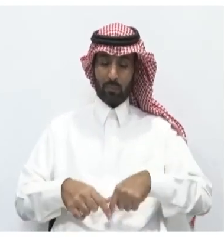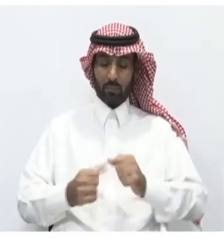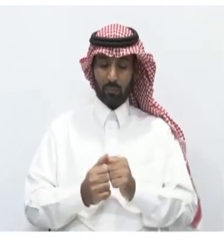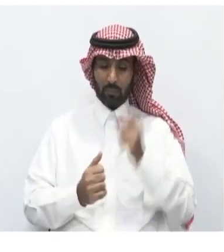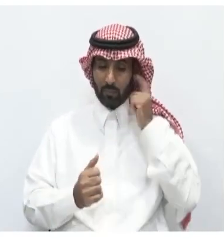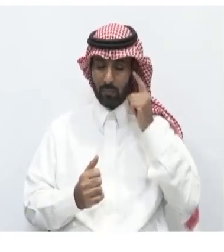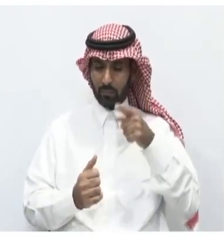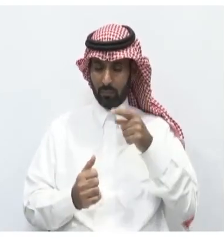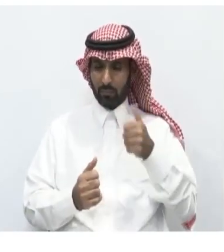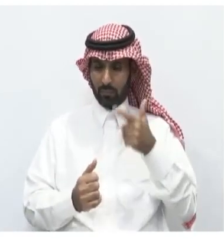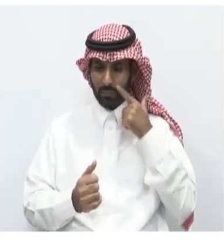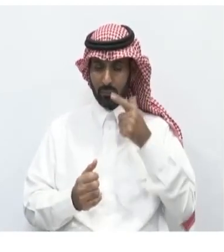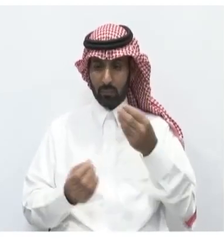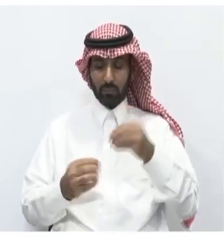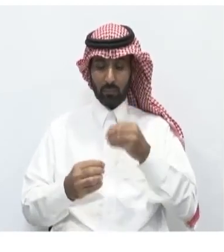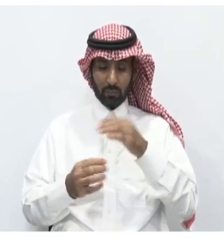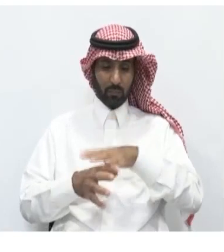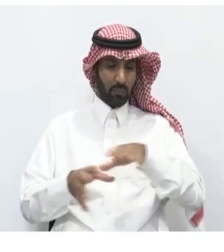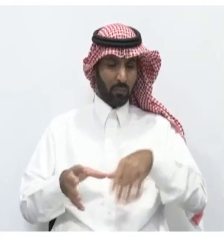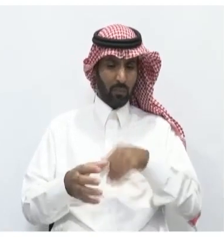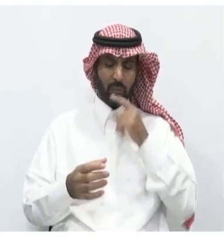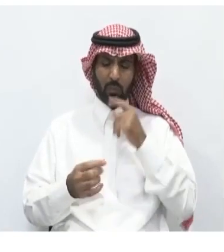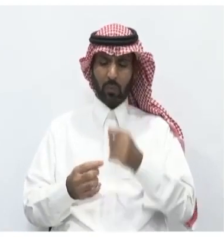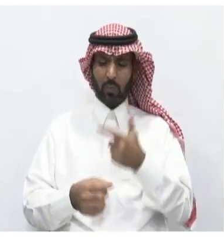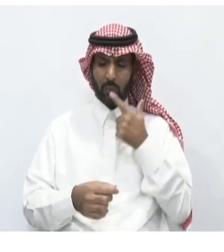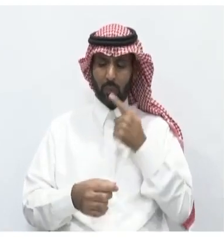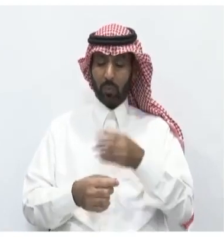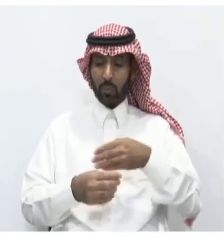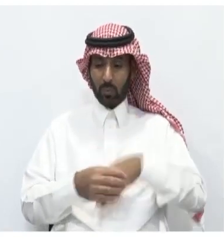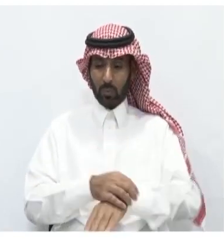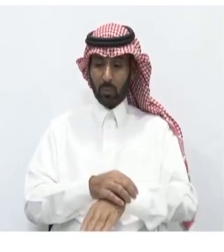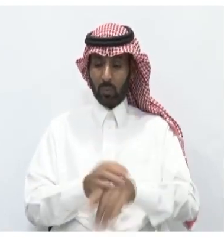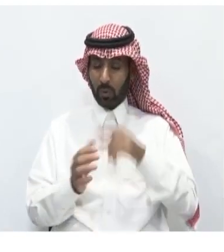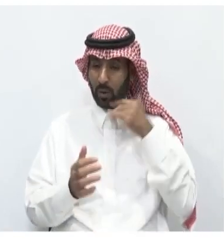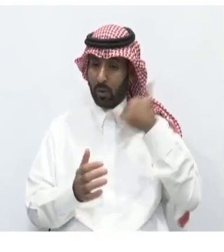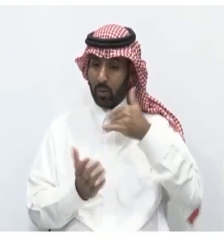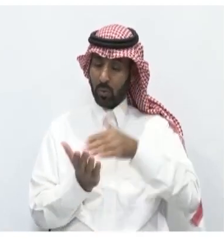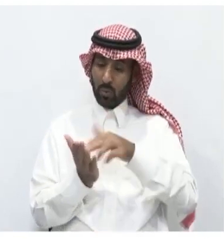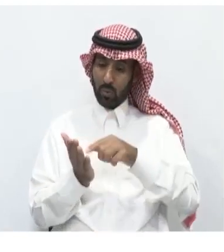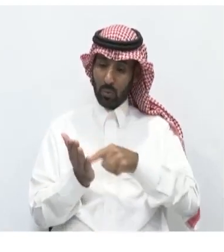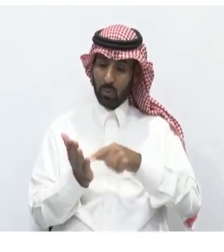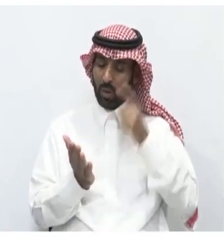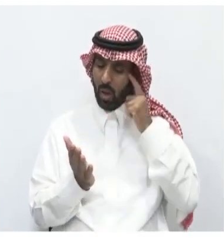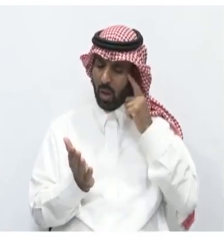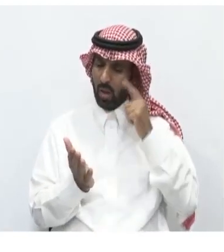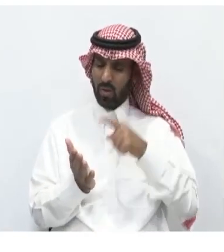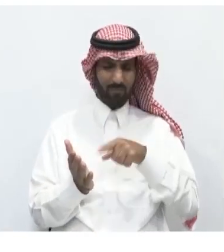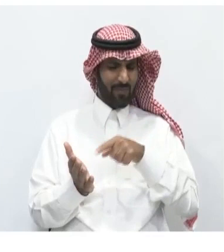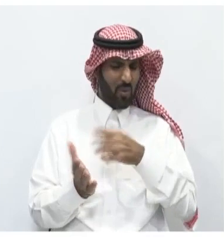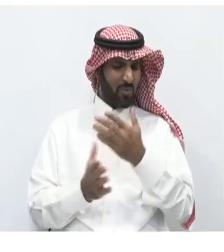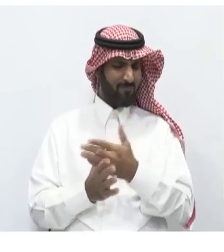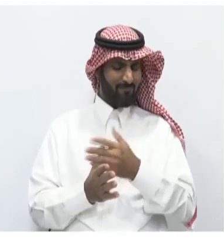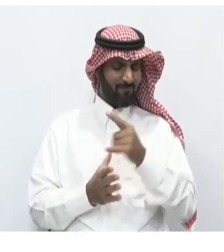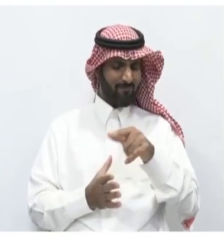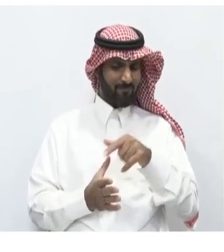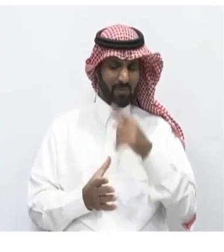may think it's a good idea now to pack that pair of expensive boots and your smartphone. But later you will undoubtedly find